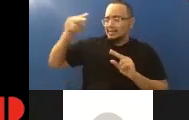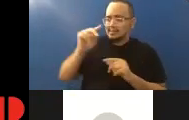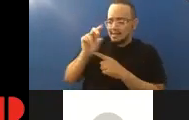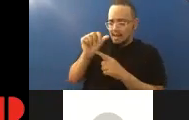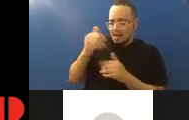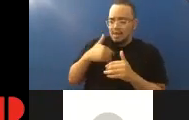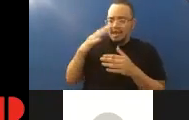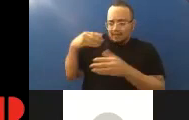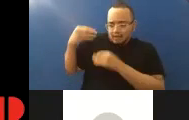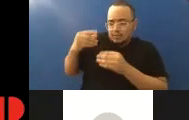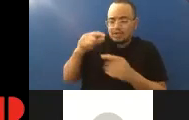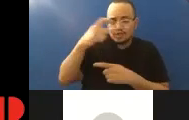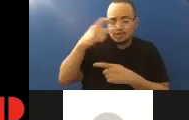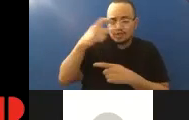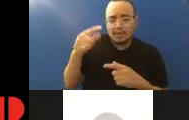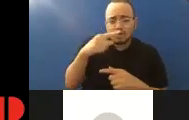about the way you see that play out?